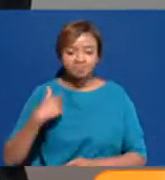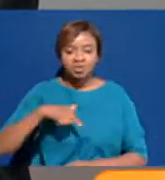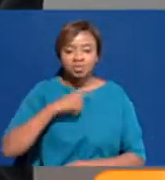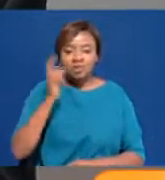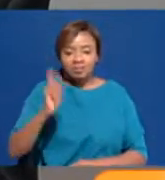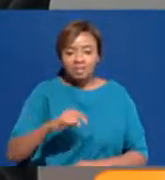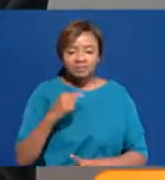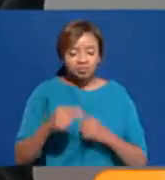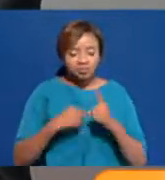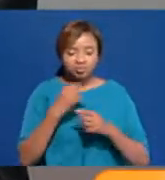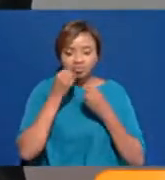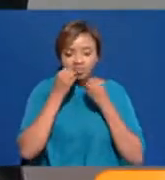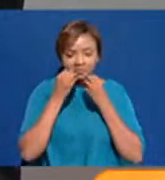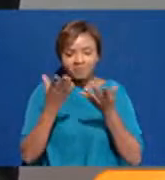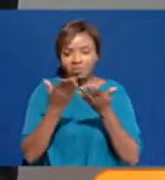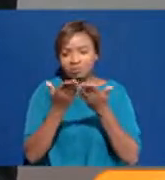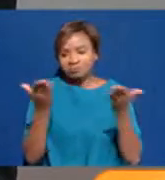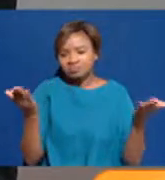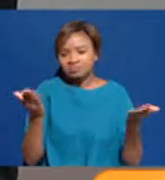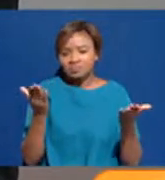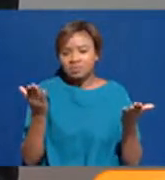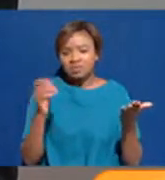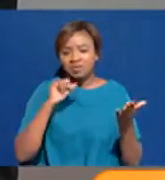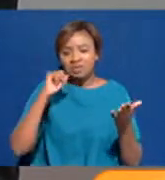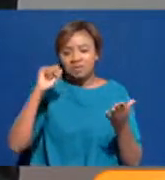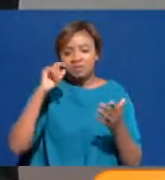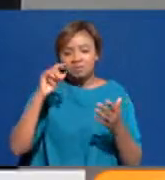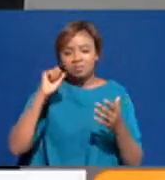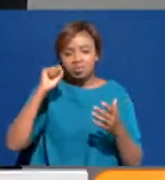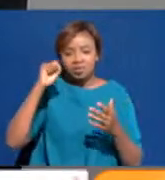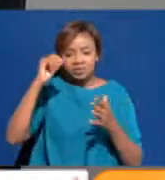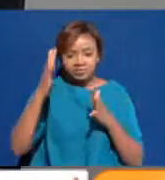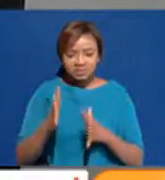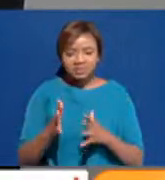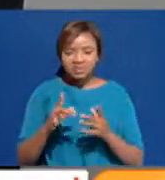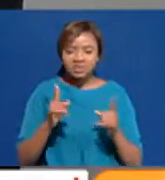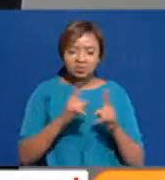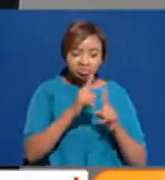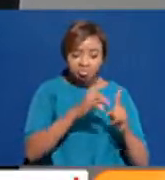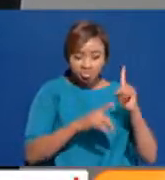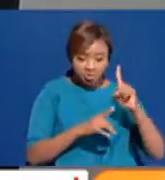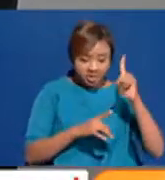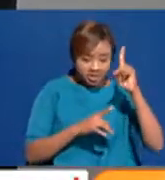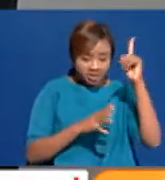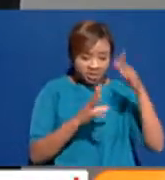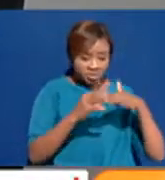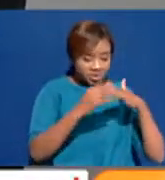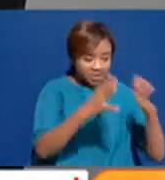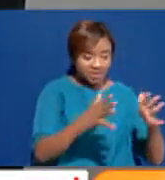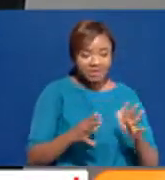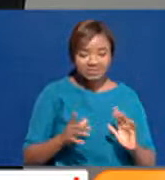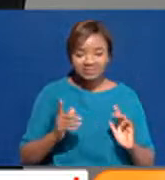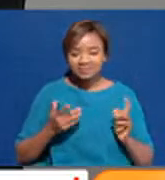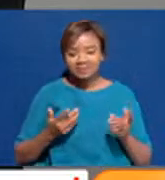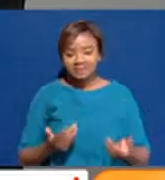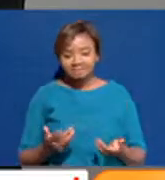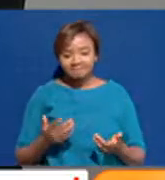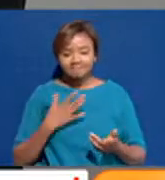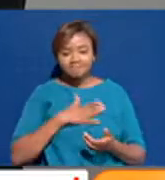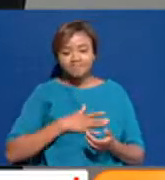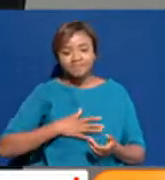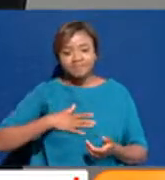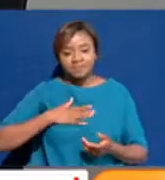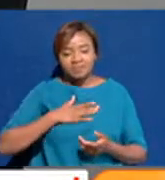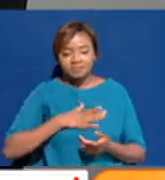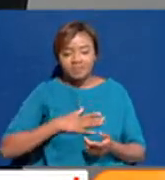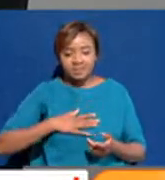our religious leaders and to our politicians of whatever political divide there, that the encounter